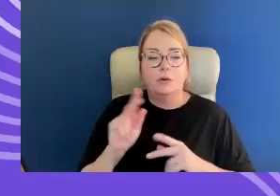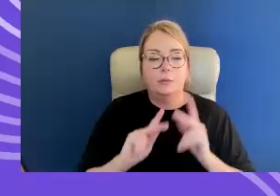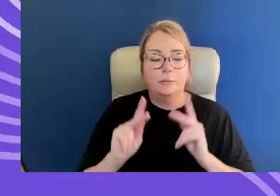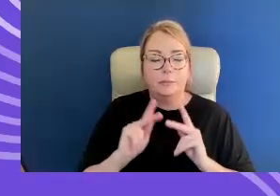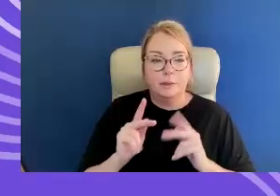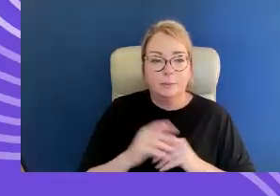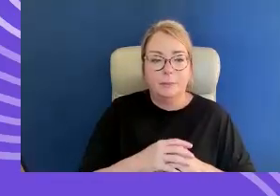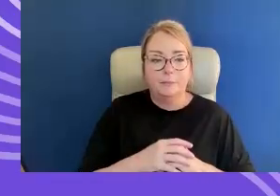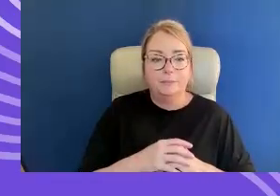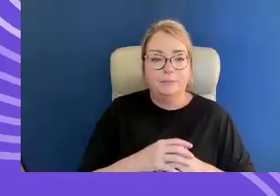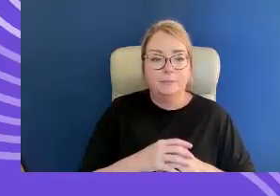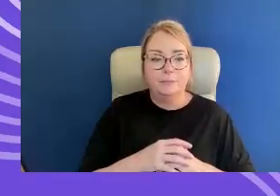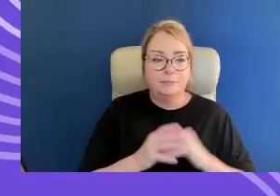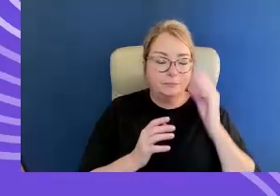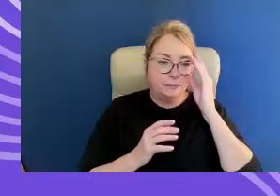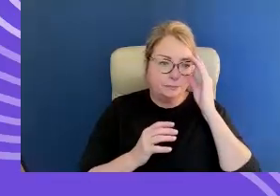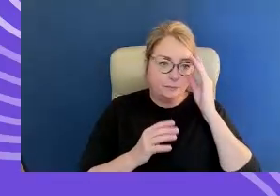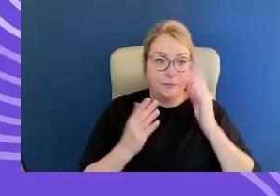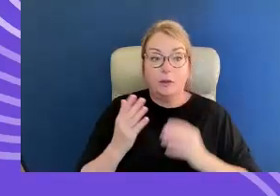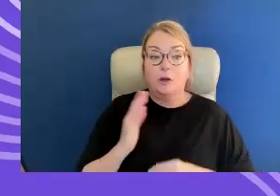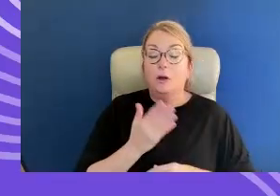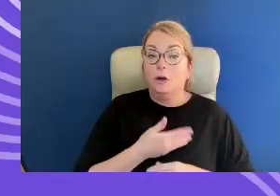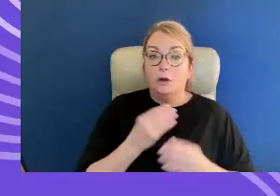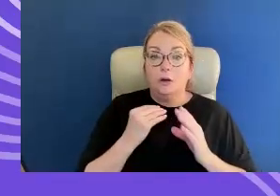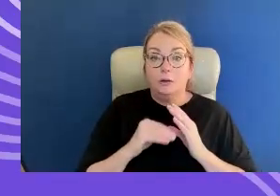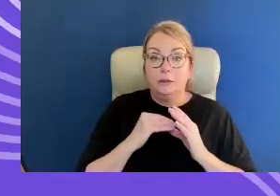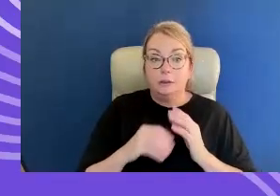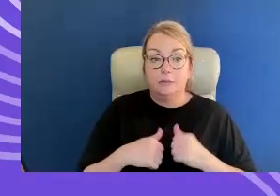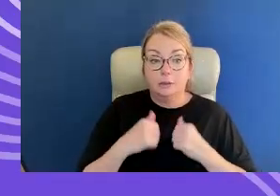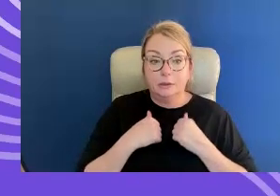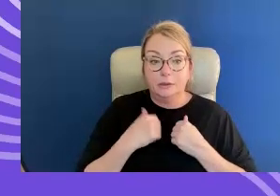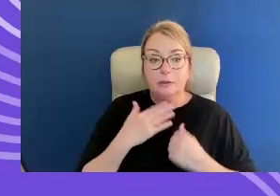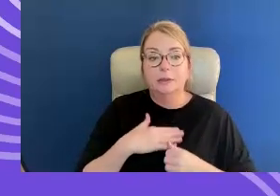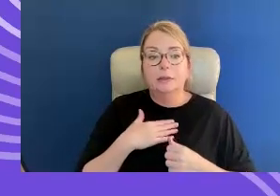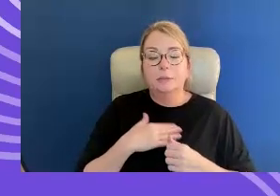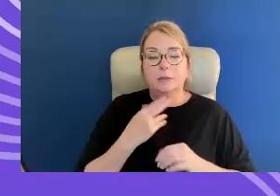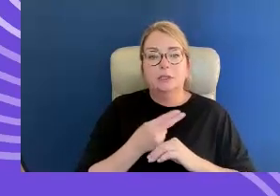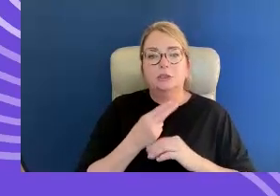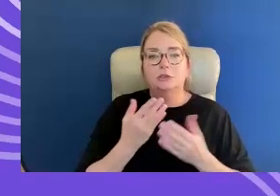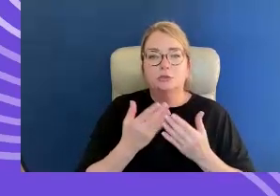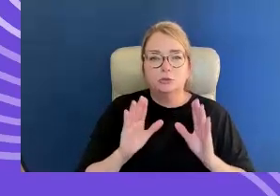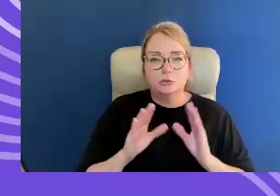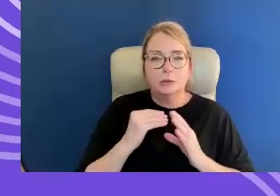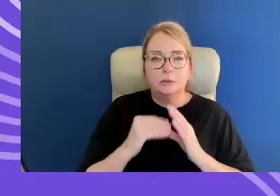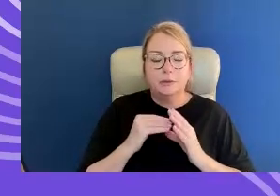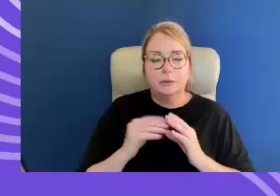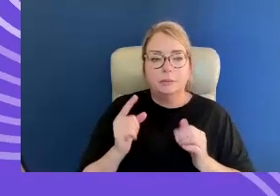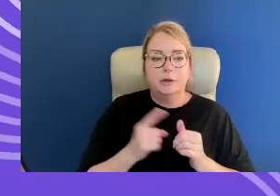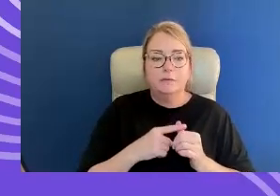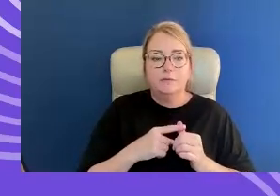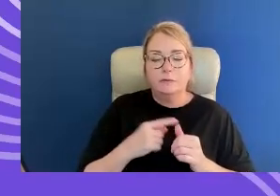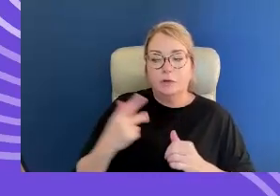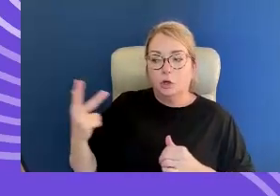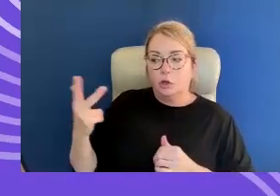chat. Here, though, is our email address. We ask that you email our general email box because all three of us are checking it,